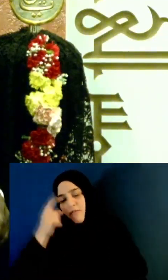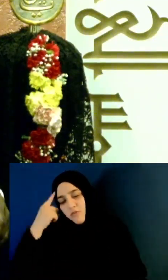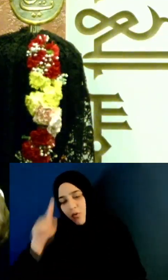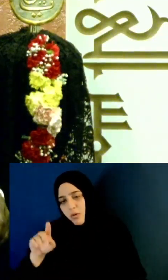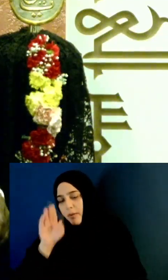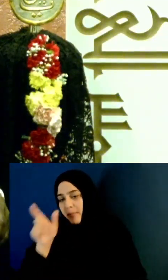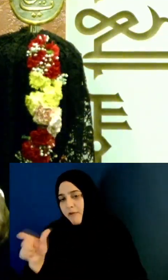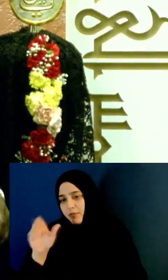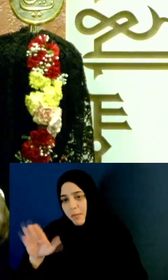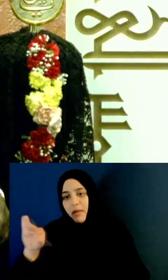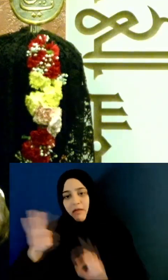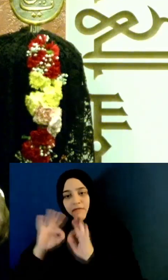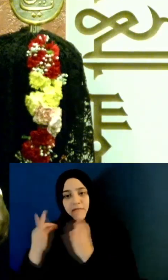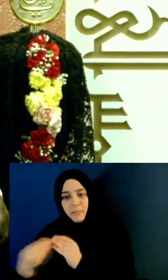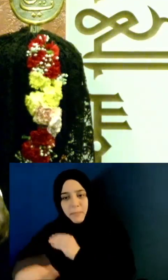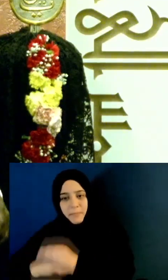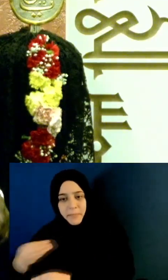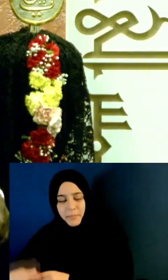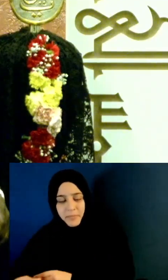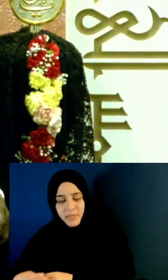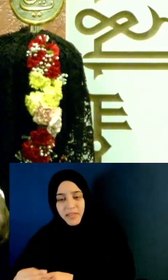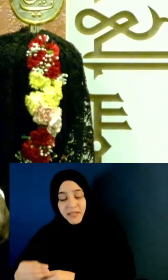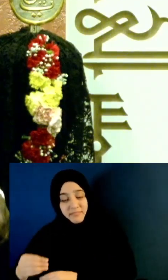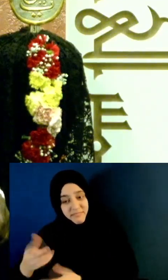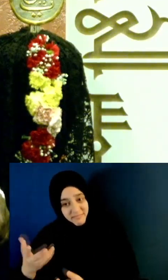number one. Number two.